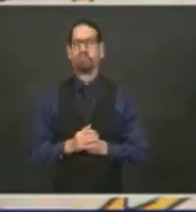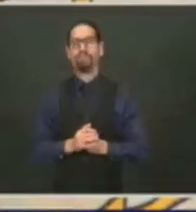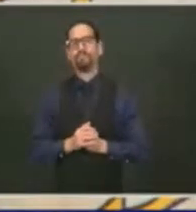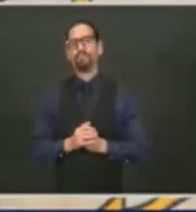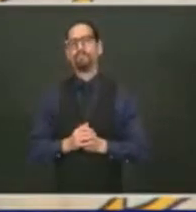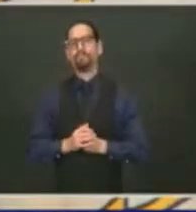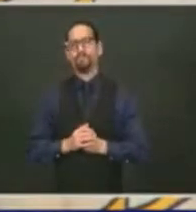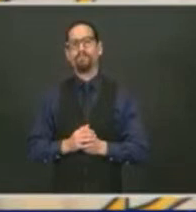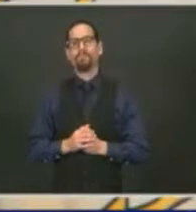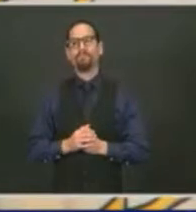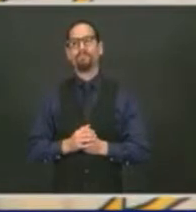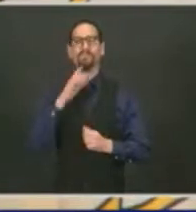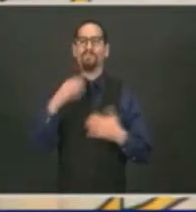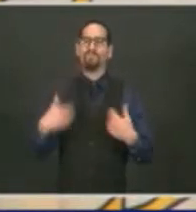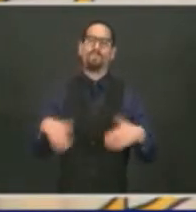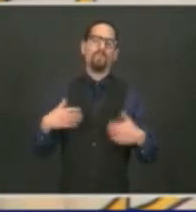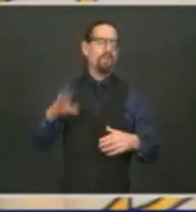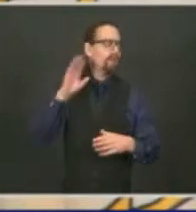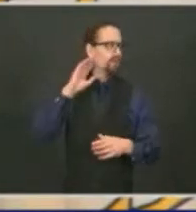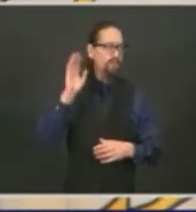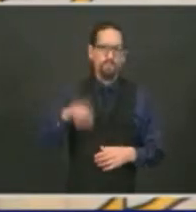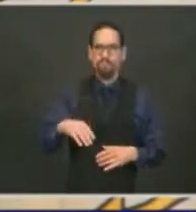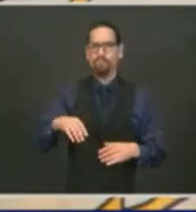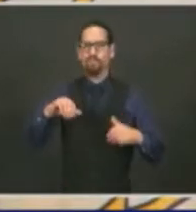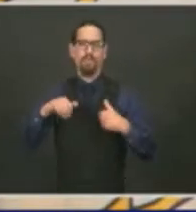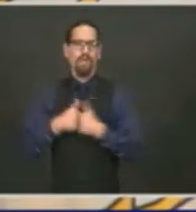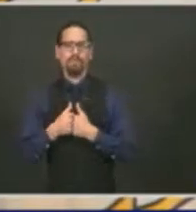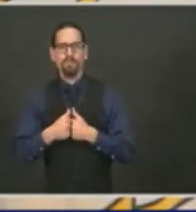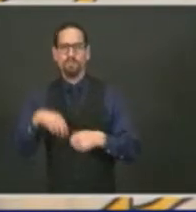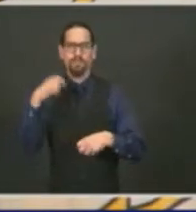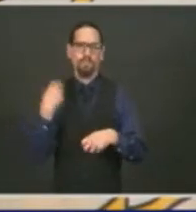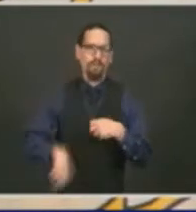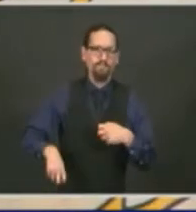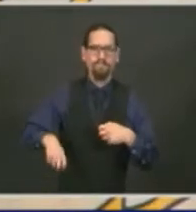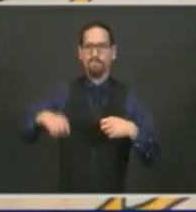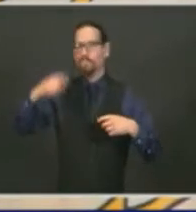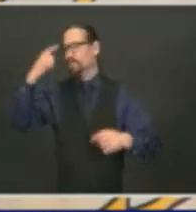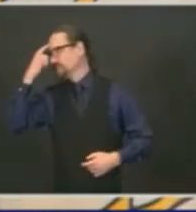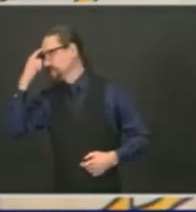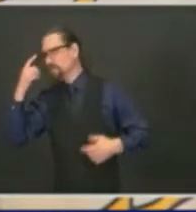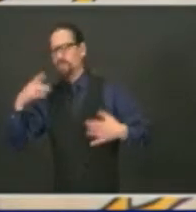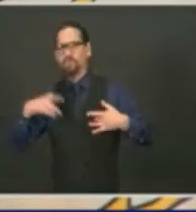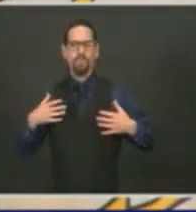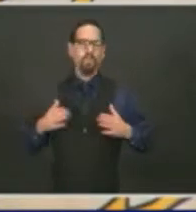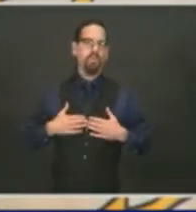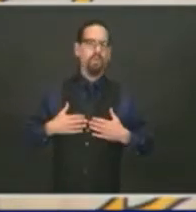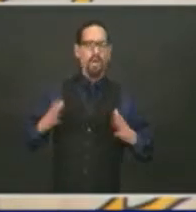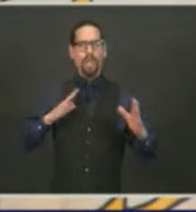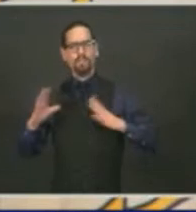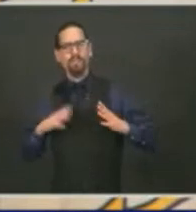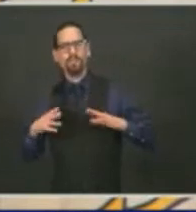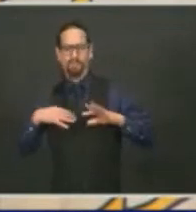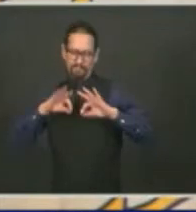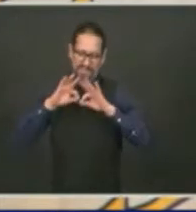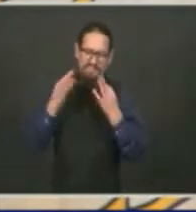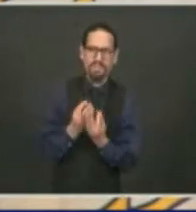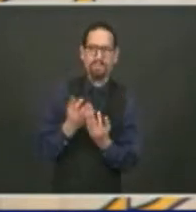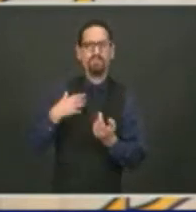that's hard. That is a hard message for me to deliver. It's a hard message for me to deliver to my family, my friends, and the people